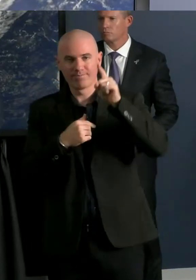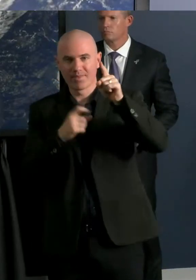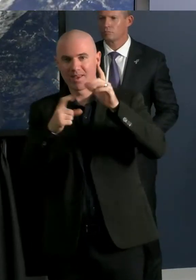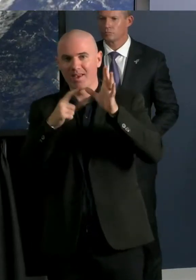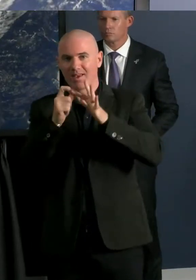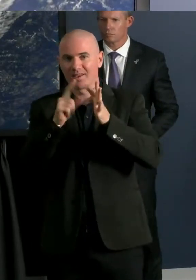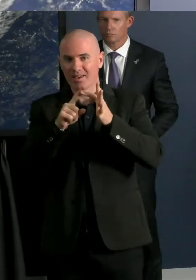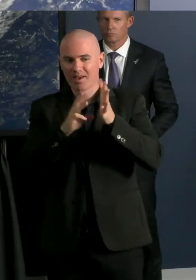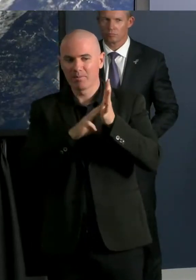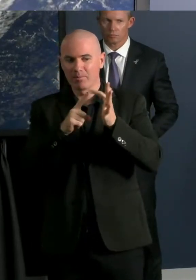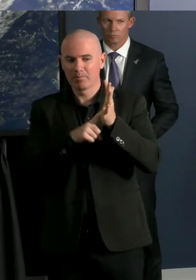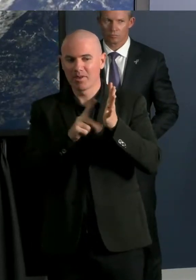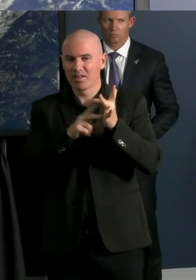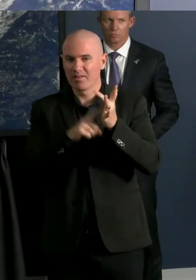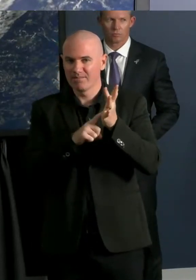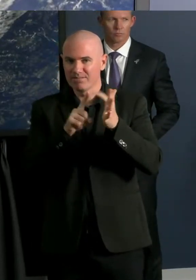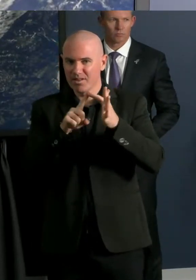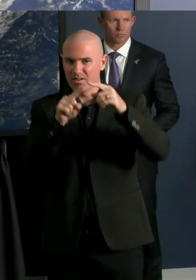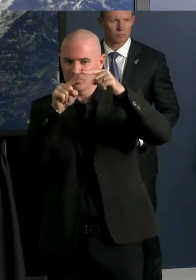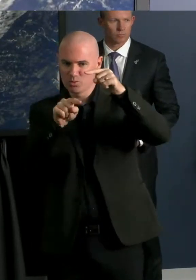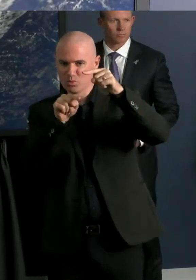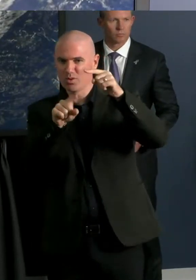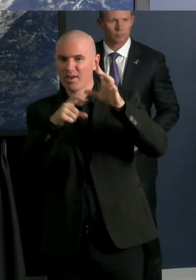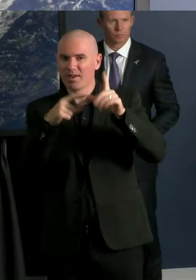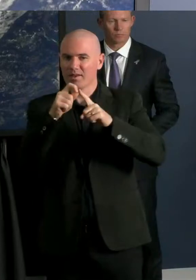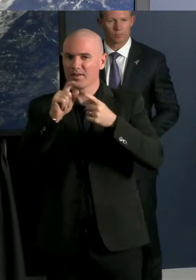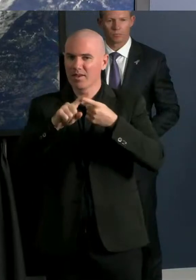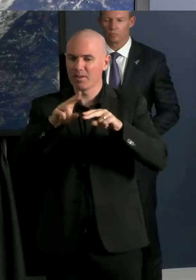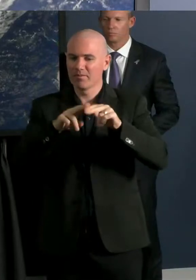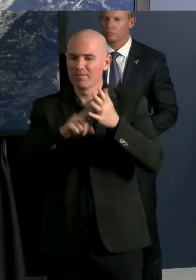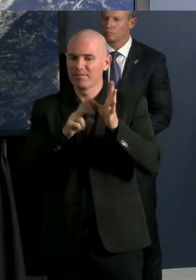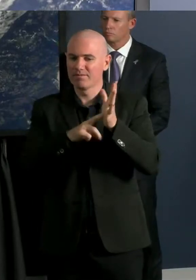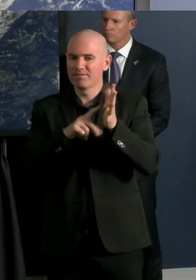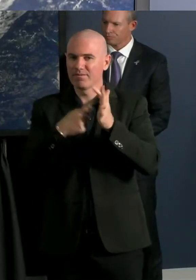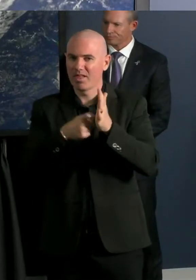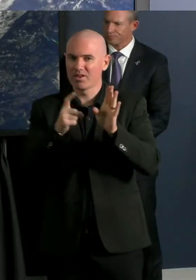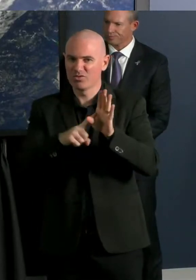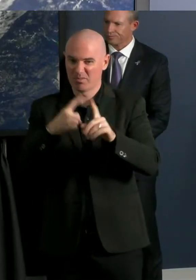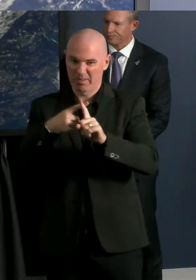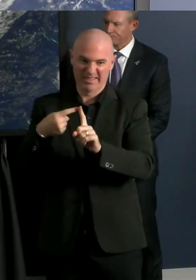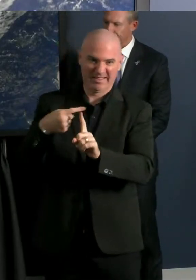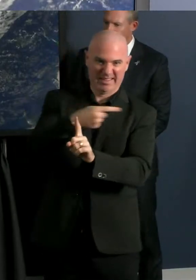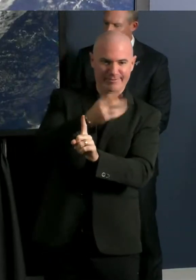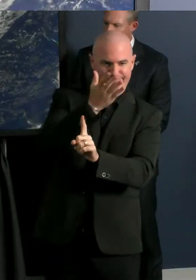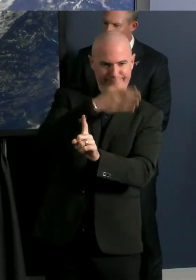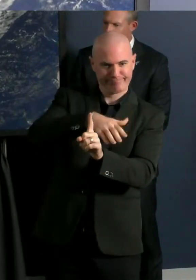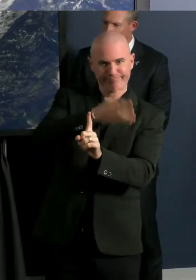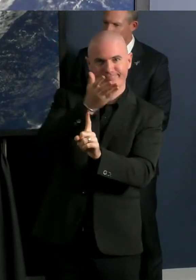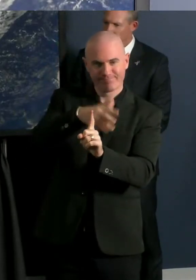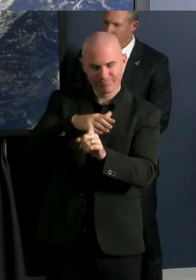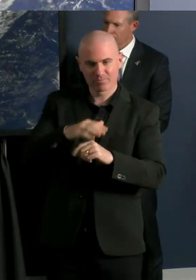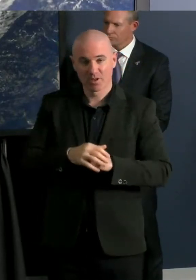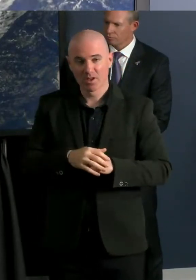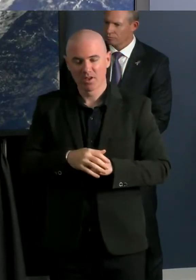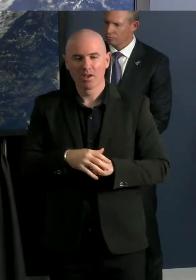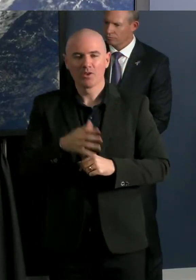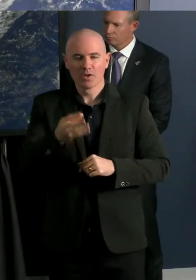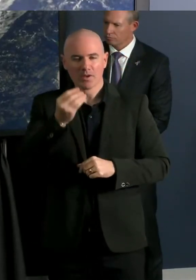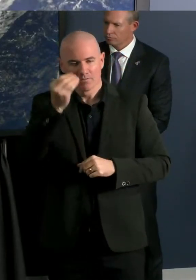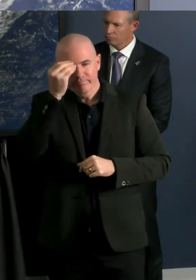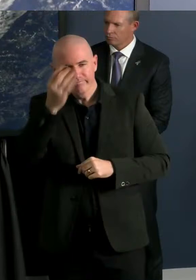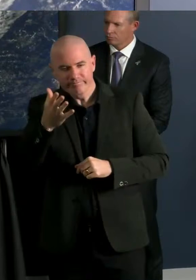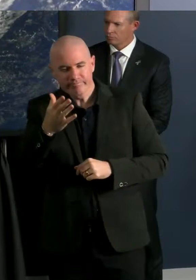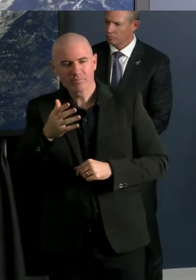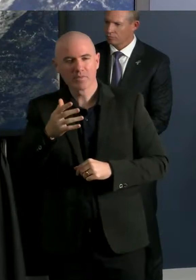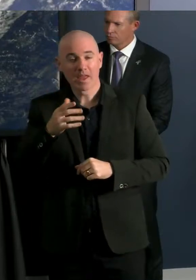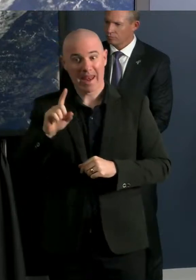some inland areas. Those in the watch zone, it's important to note that over the coming hours we could move that watch into